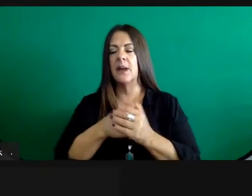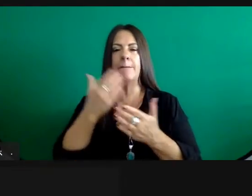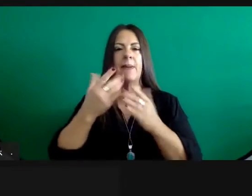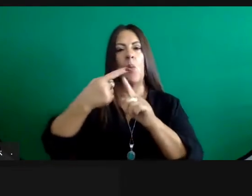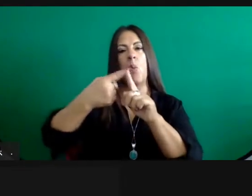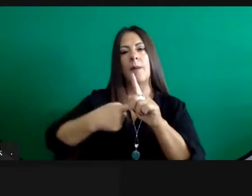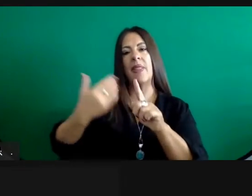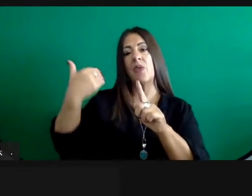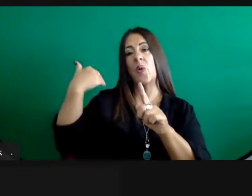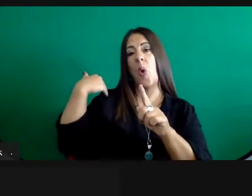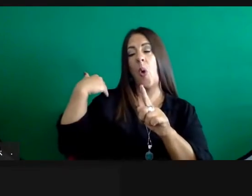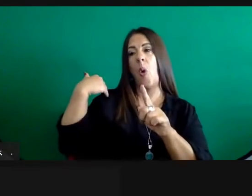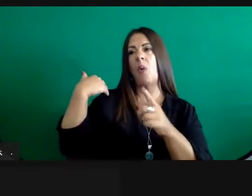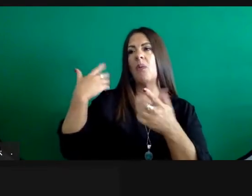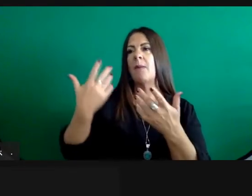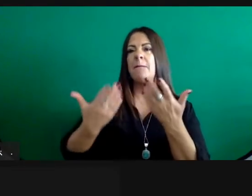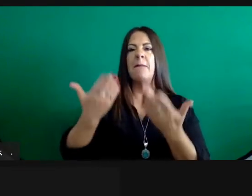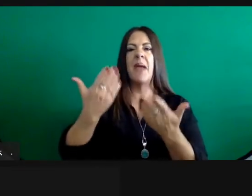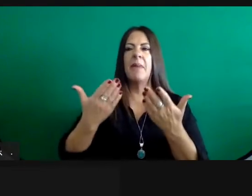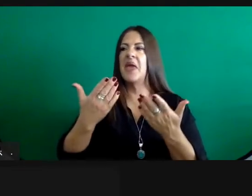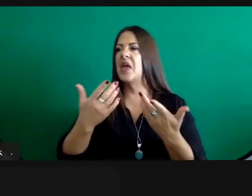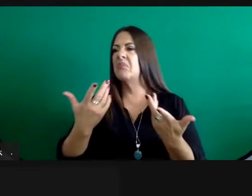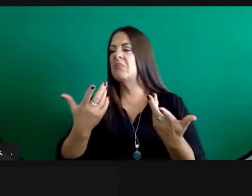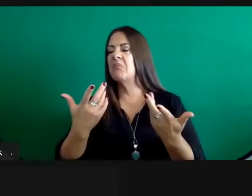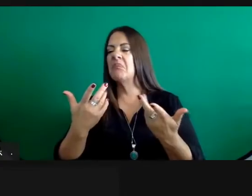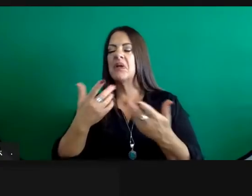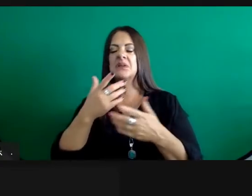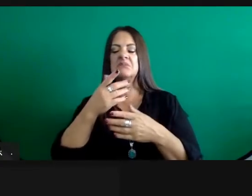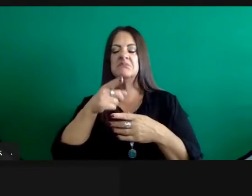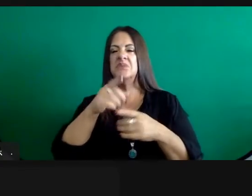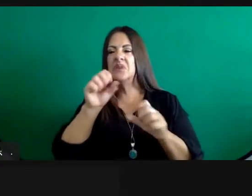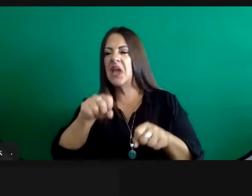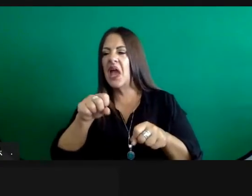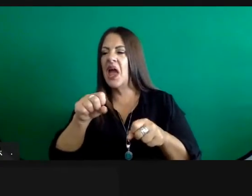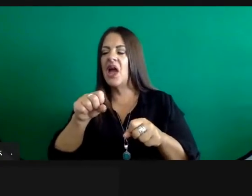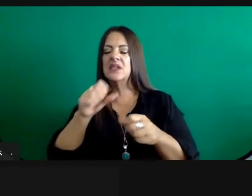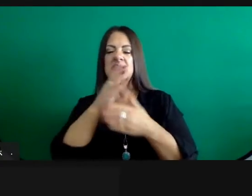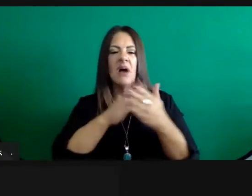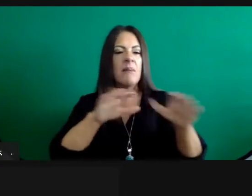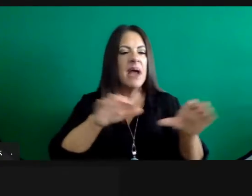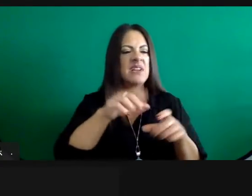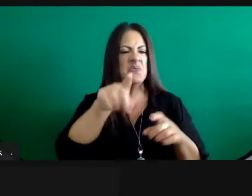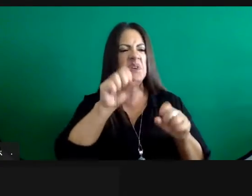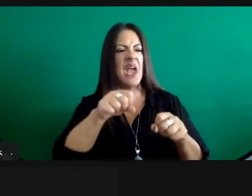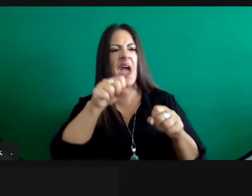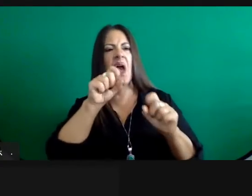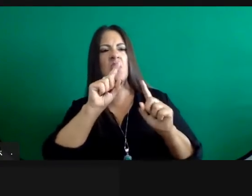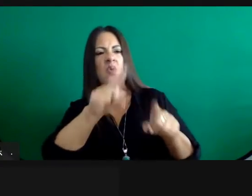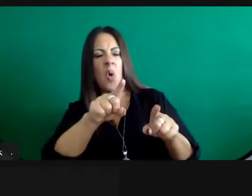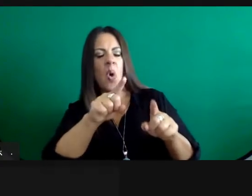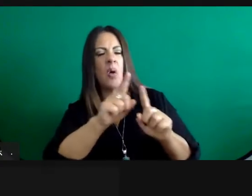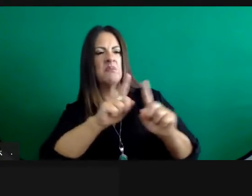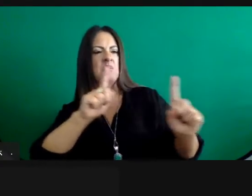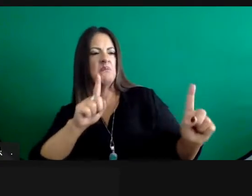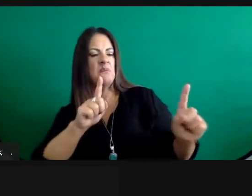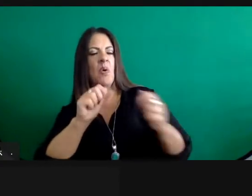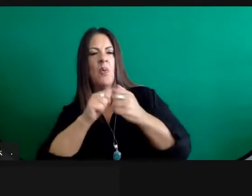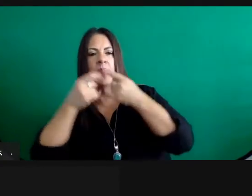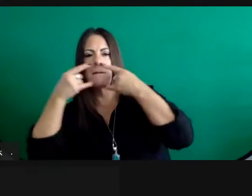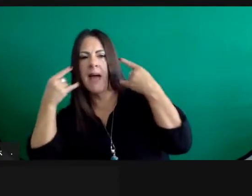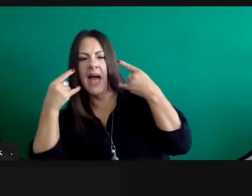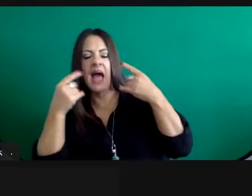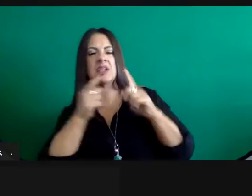were indeed lower risk, that you could do it distanced with your mask on and have a low risk of either